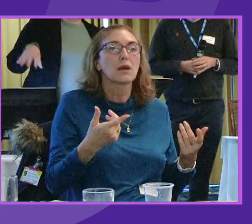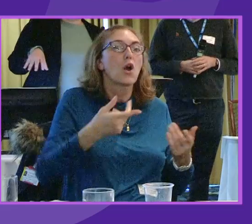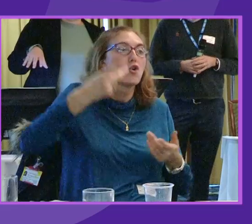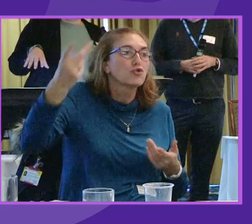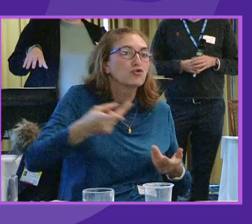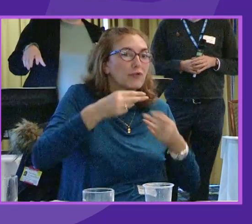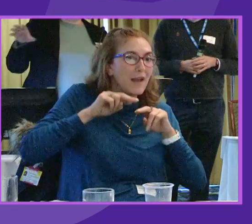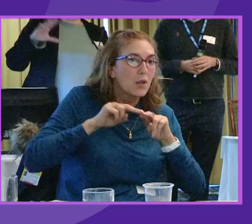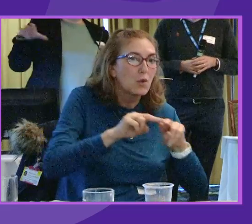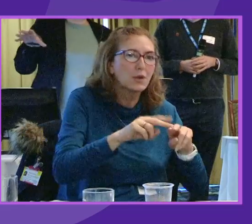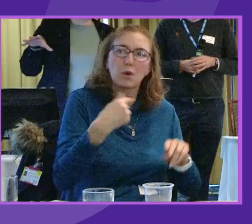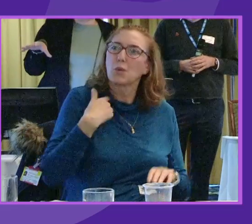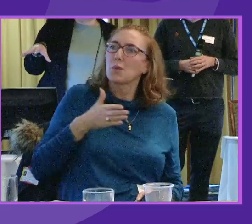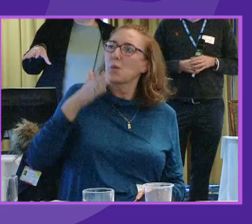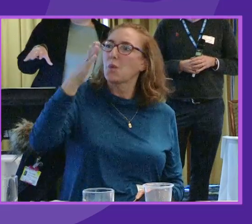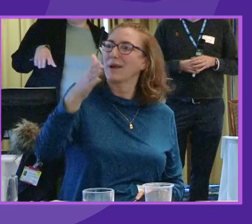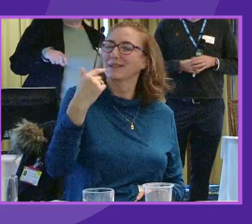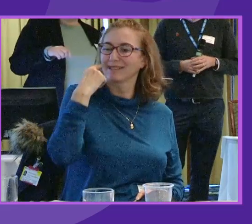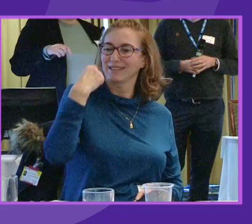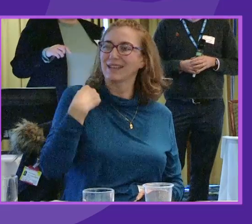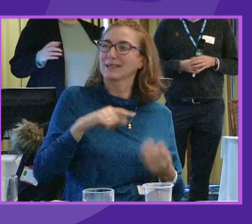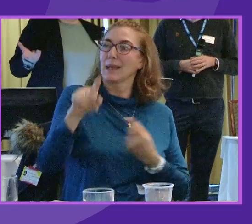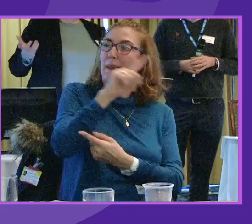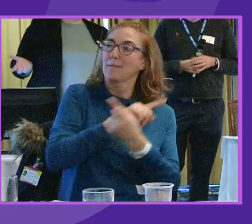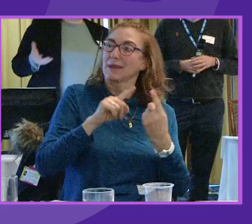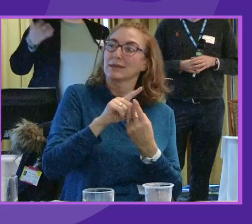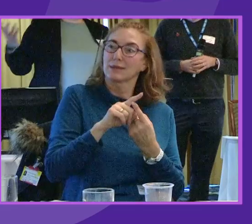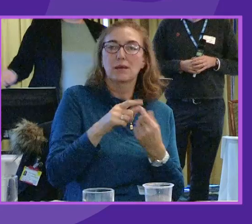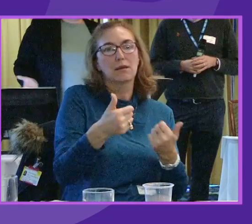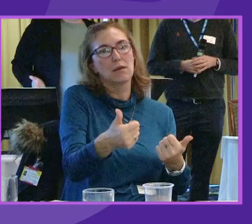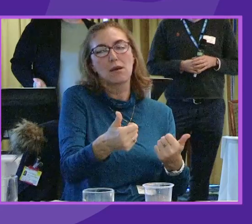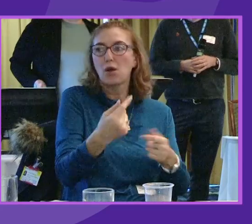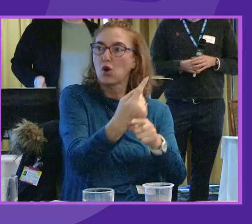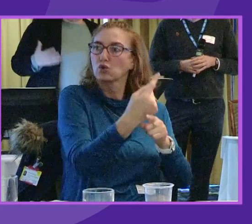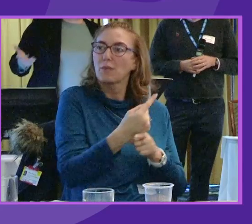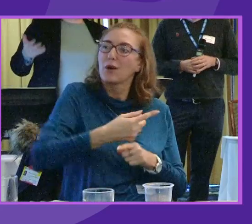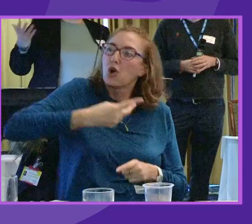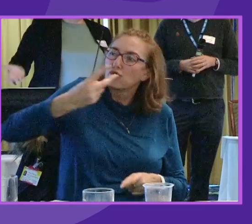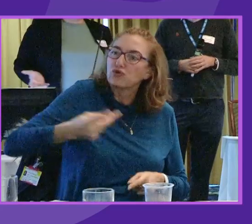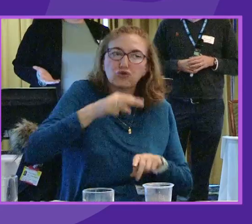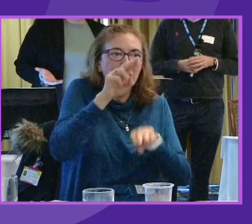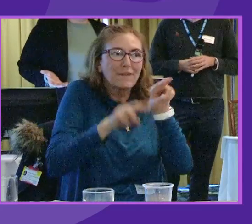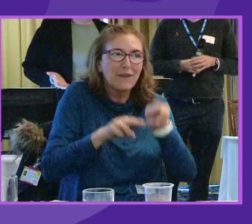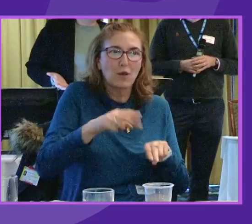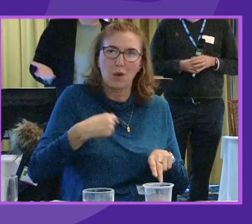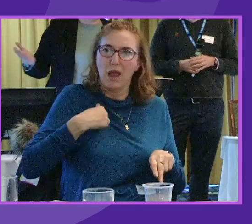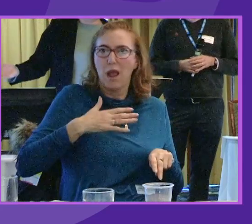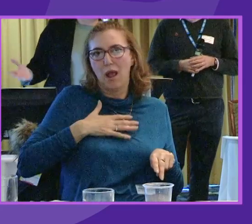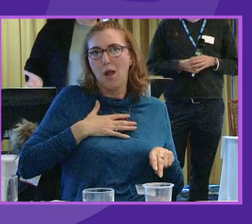research and evaluation of this piece of work. And some of us were at the national meeting yesterday about this, and it would be great to